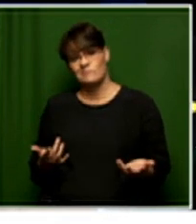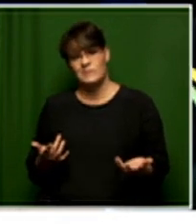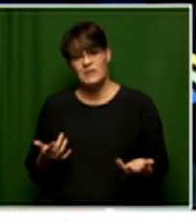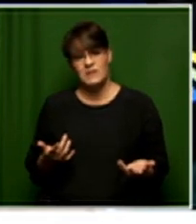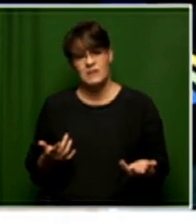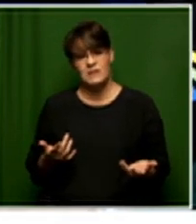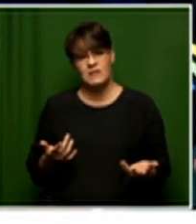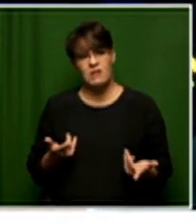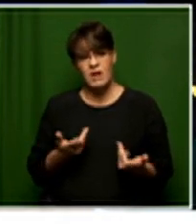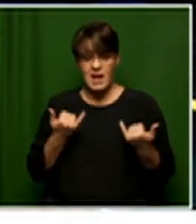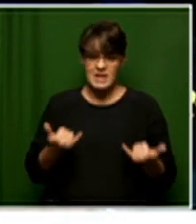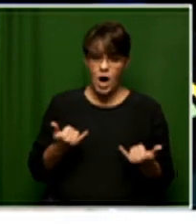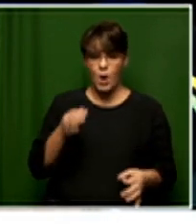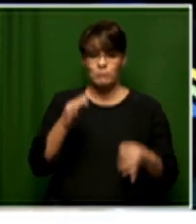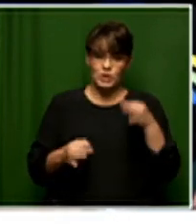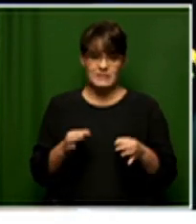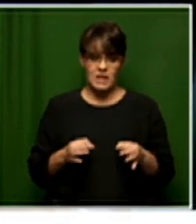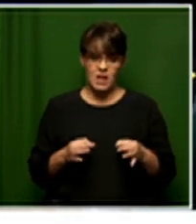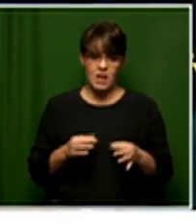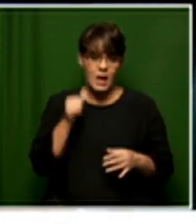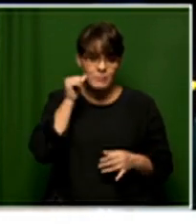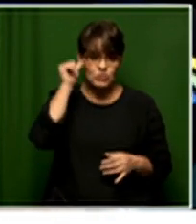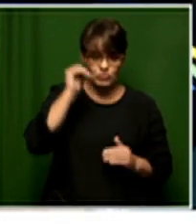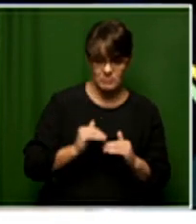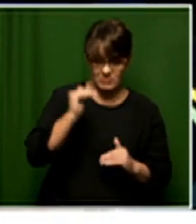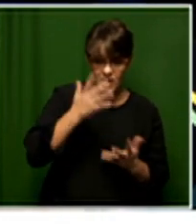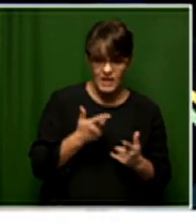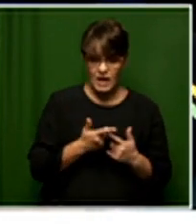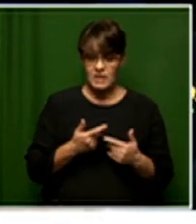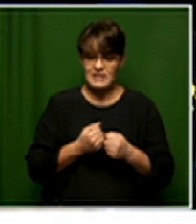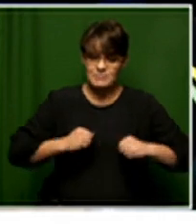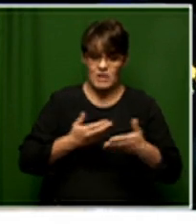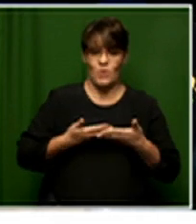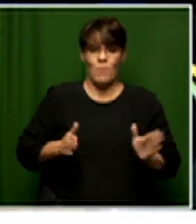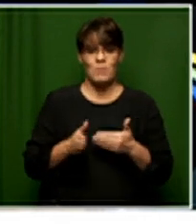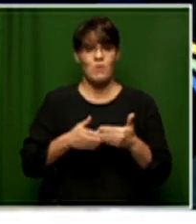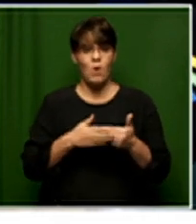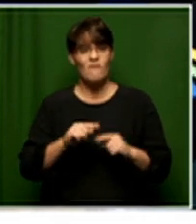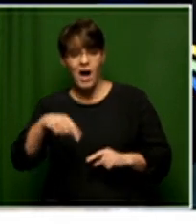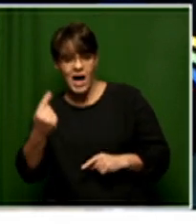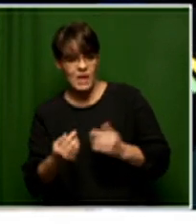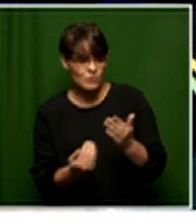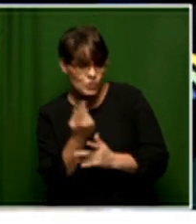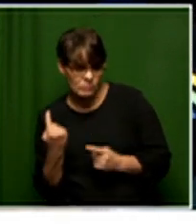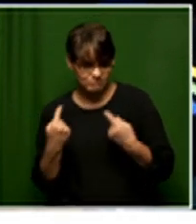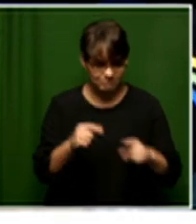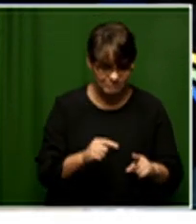the fact that there is now political maturity, that it has opened up that space for other parties to be able to